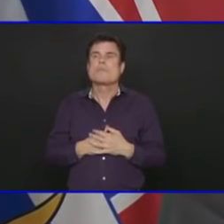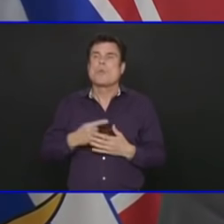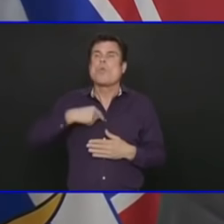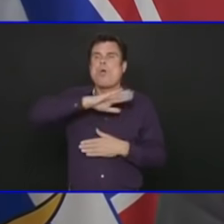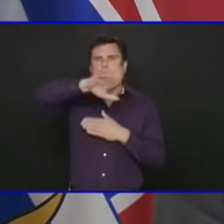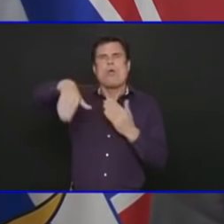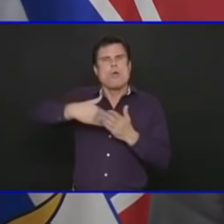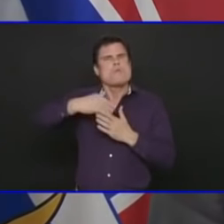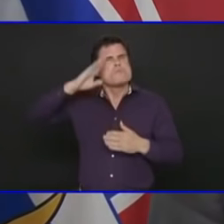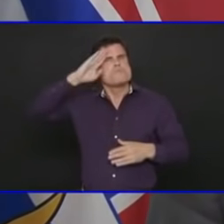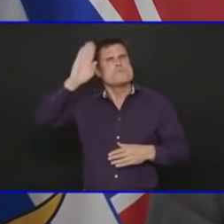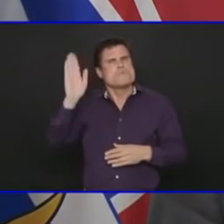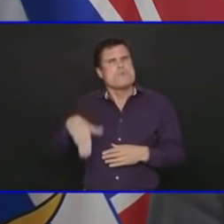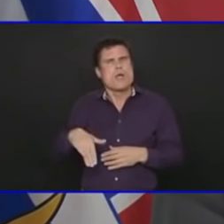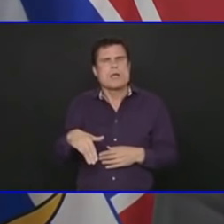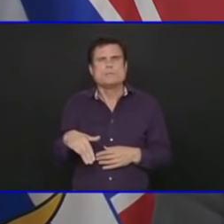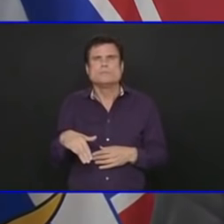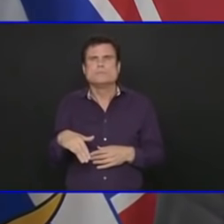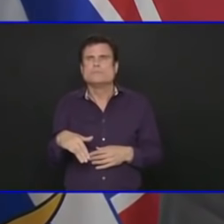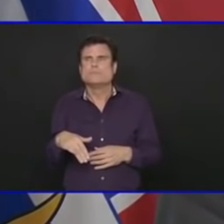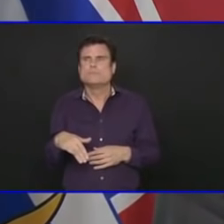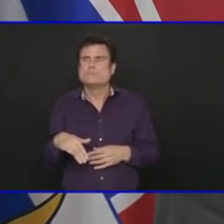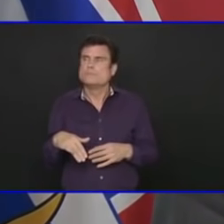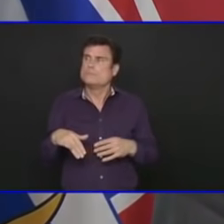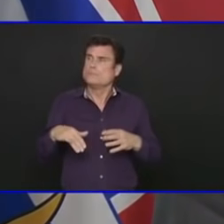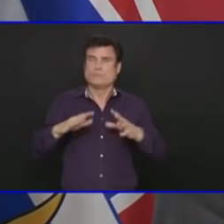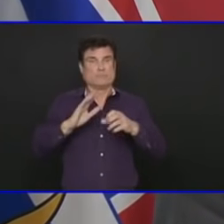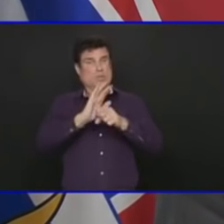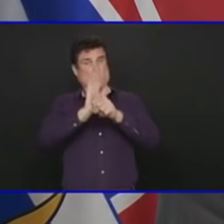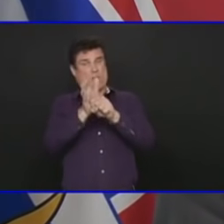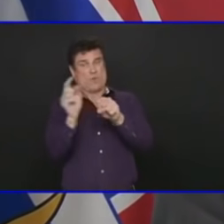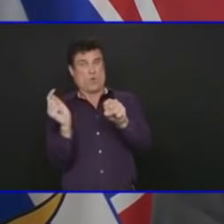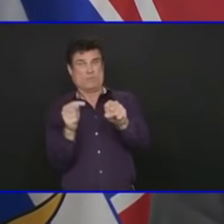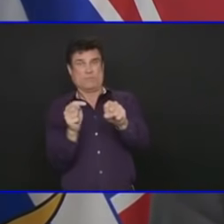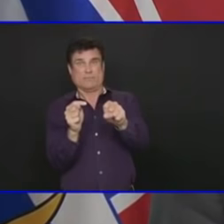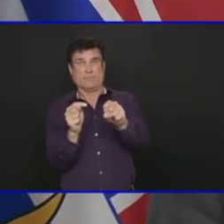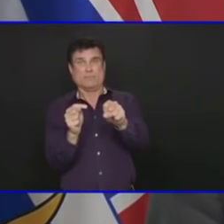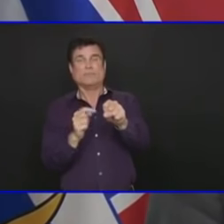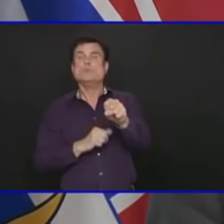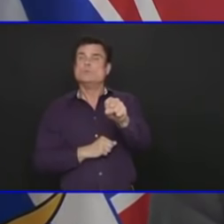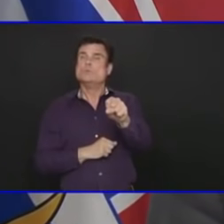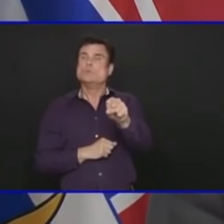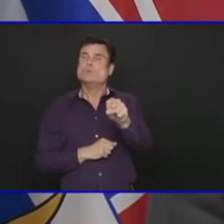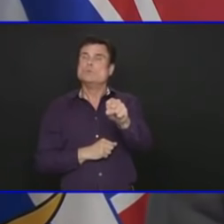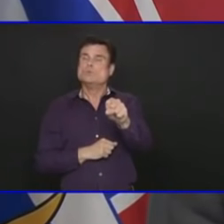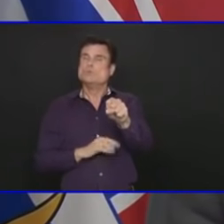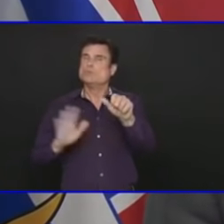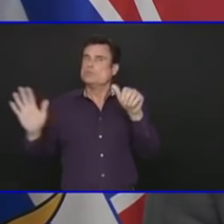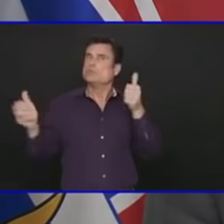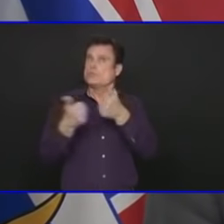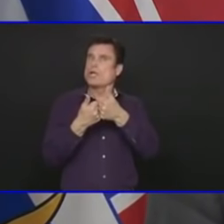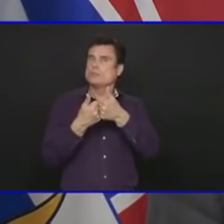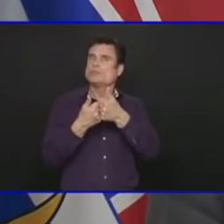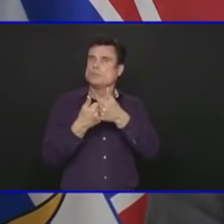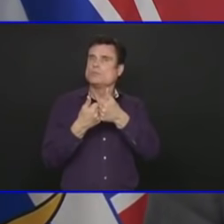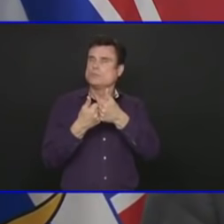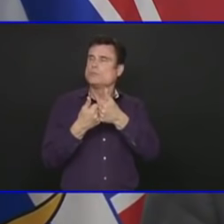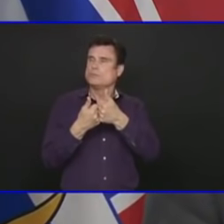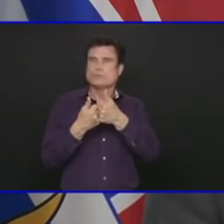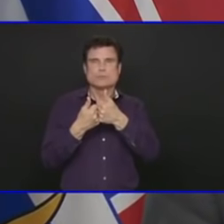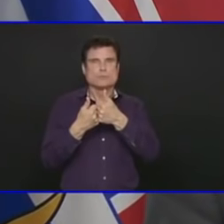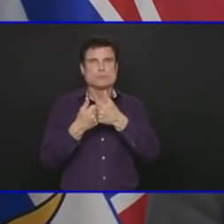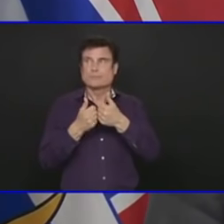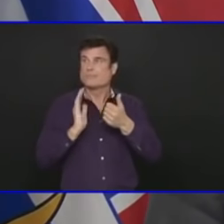difficult decisions to restrict many areas of our society and our economy. Steps we've never had to take in